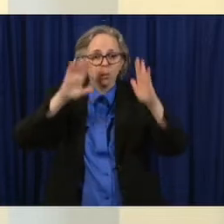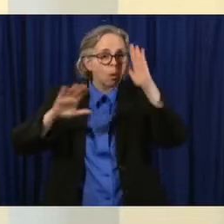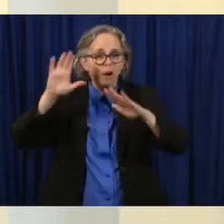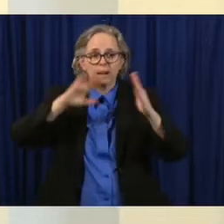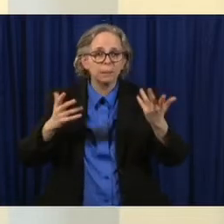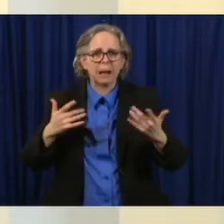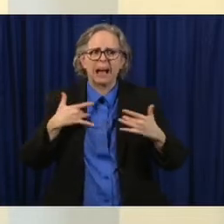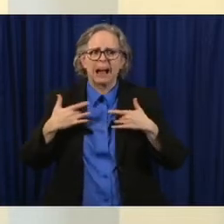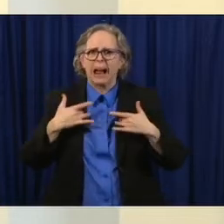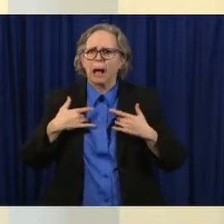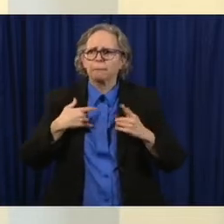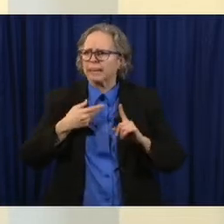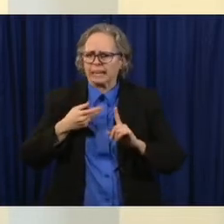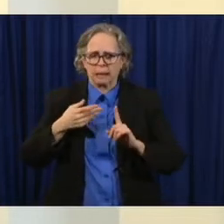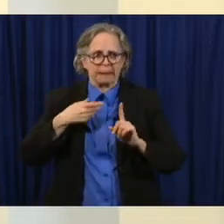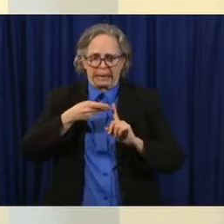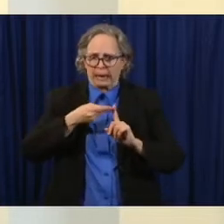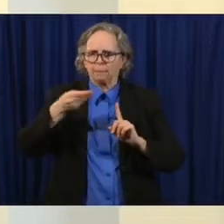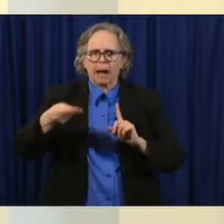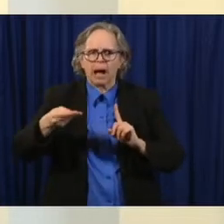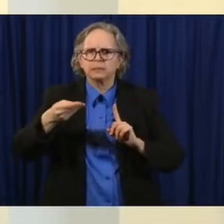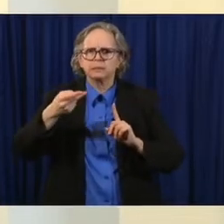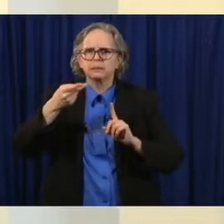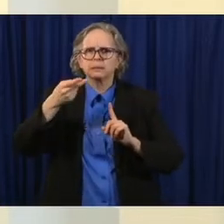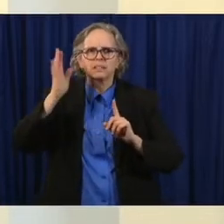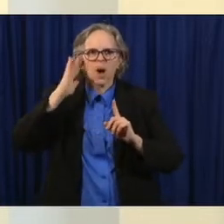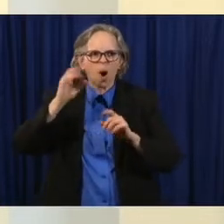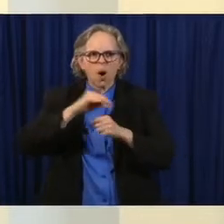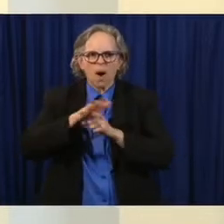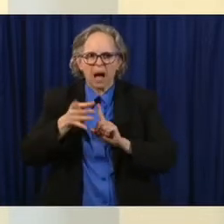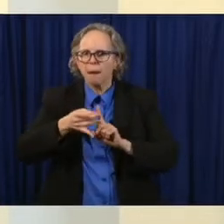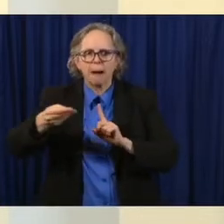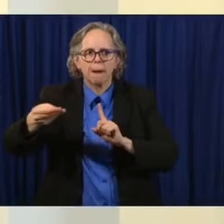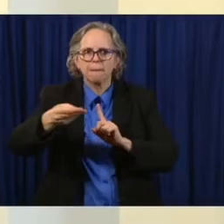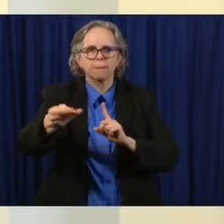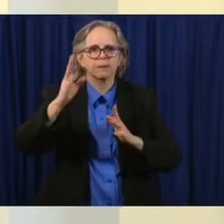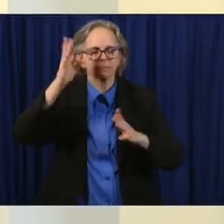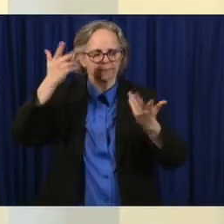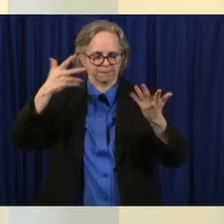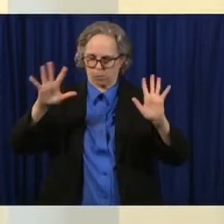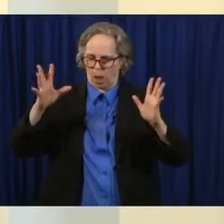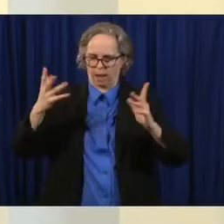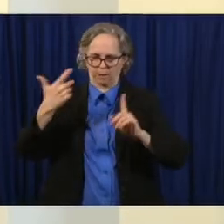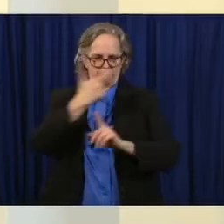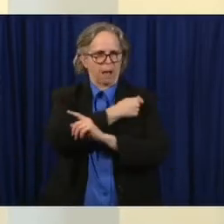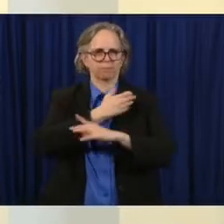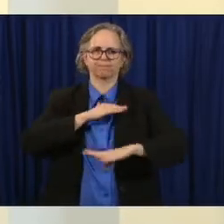on to someone else or catching it yourself. You'd be safe on both ends.